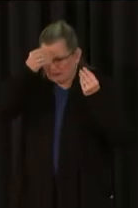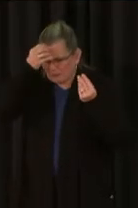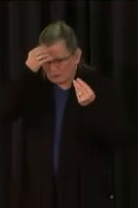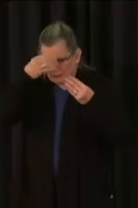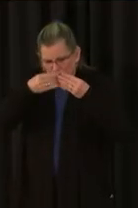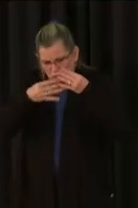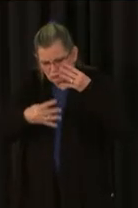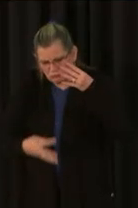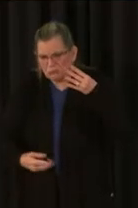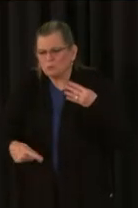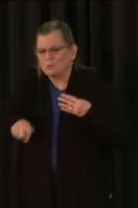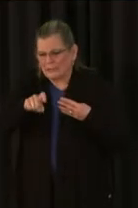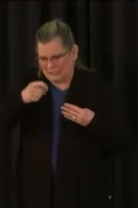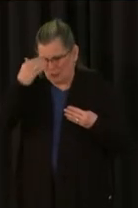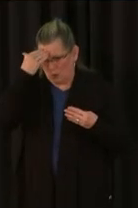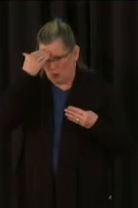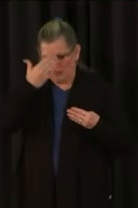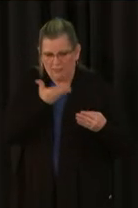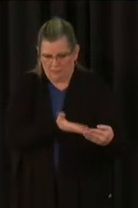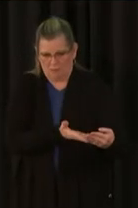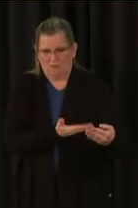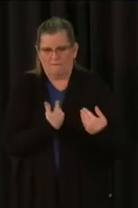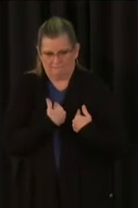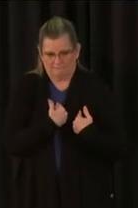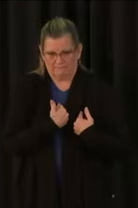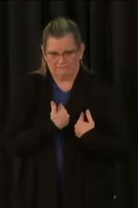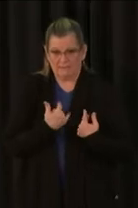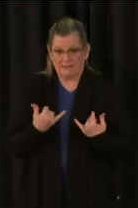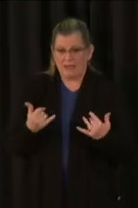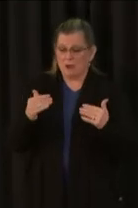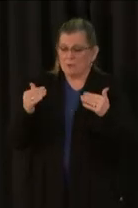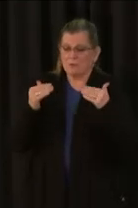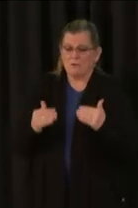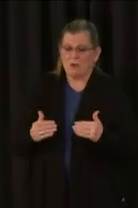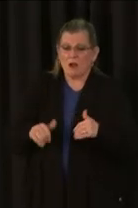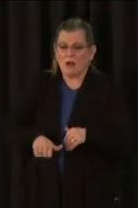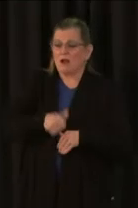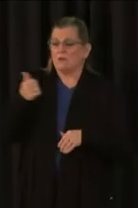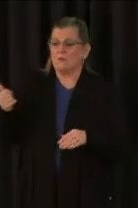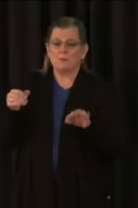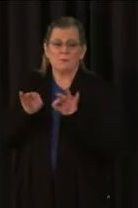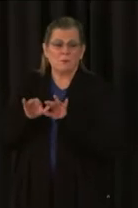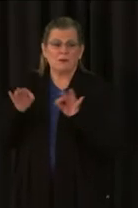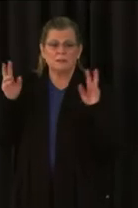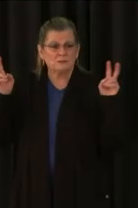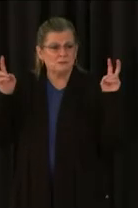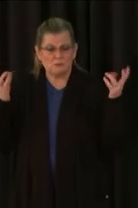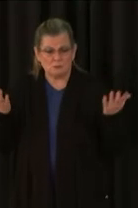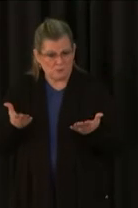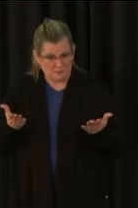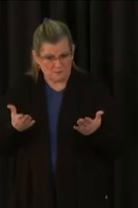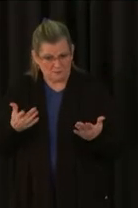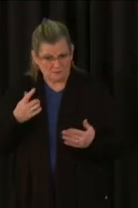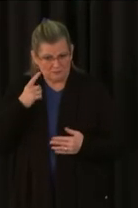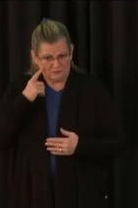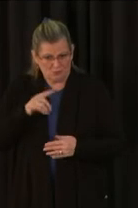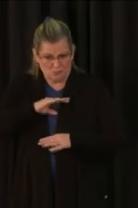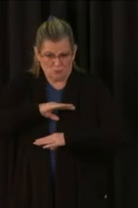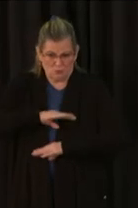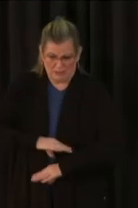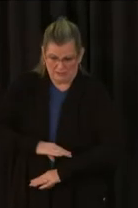today, actually. Moving on to another important topic of relief and recovery